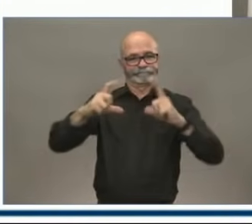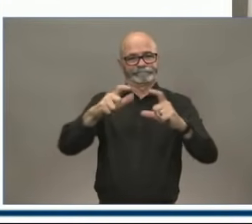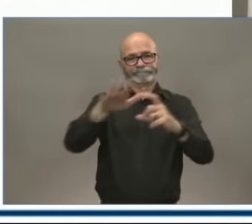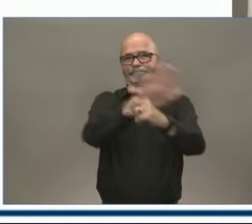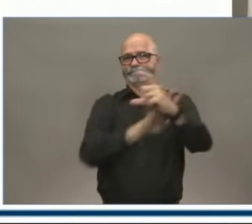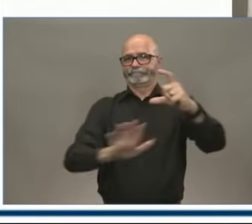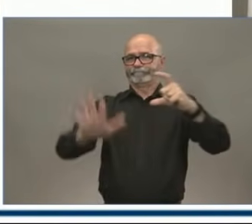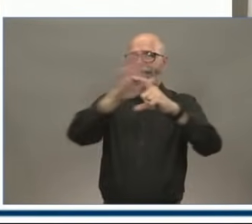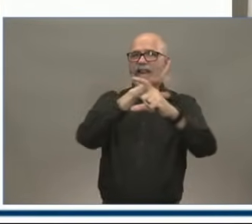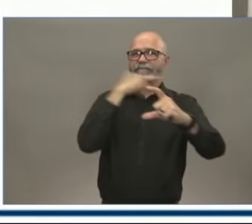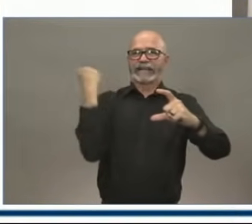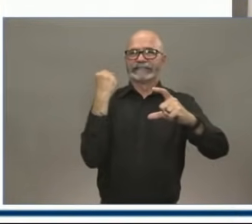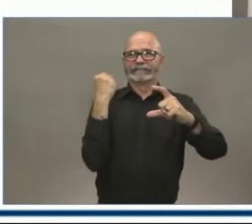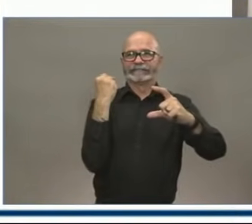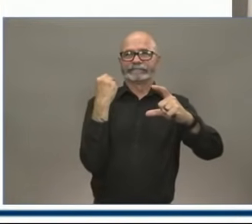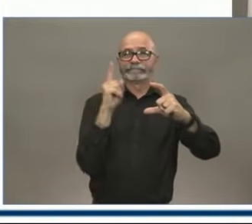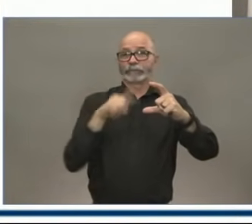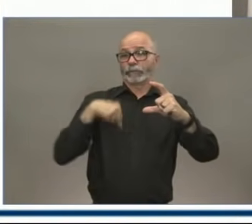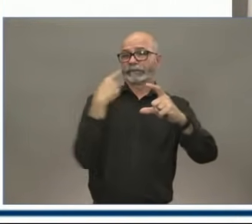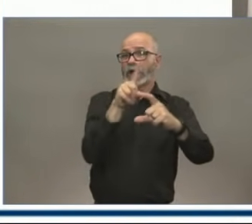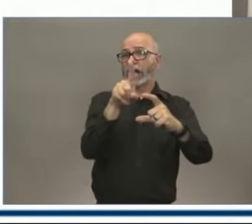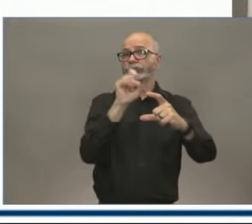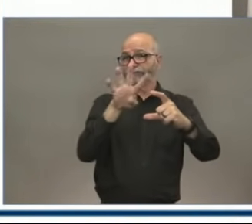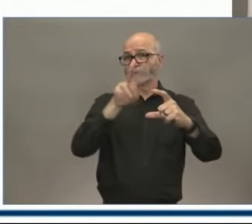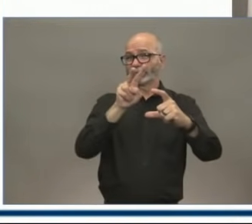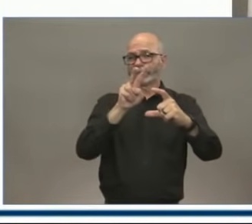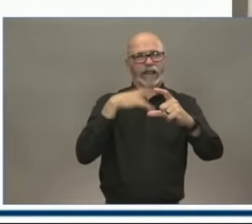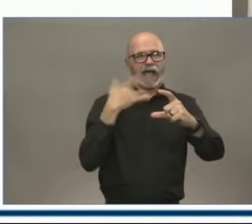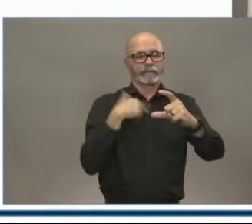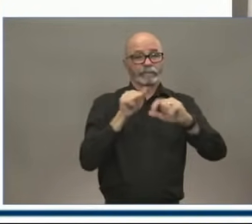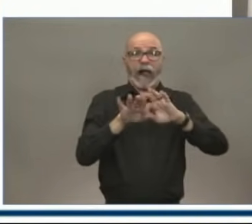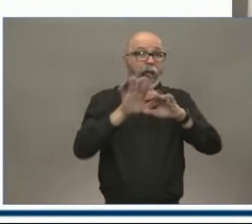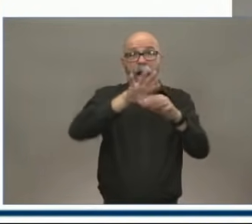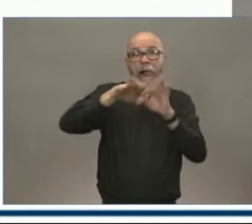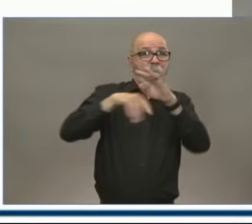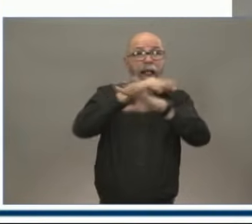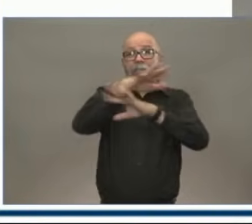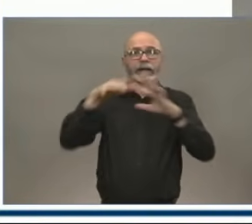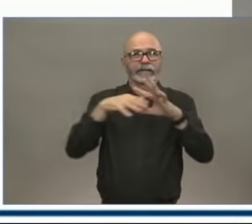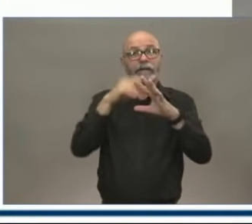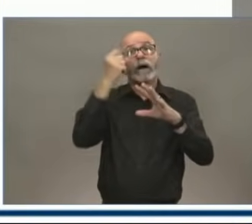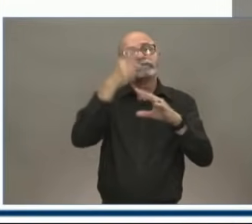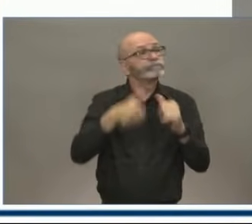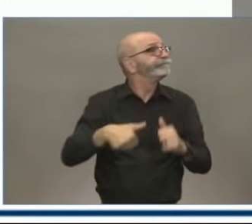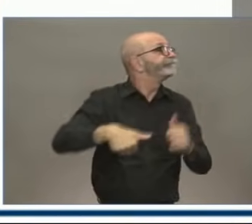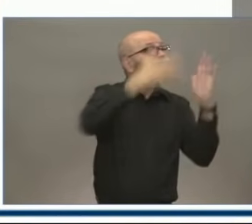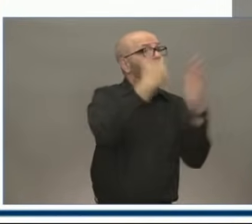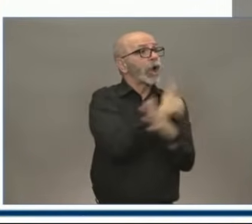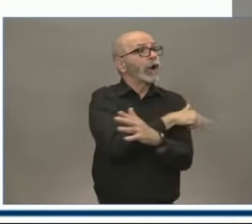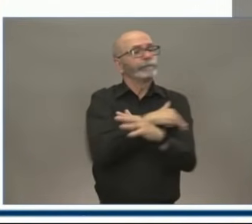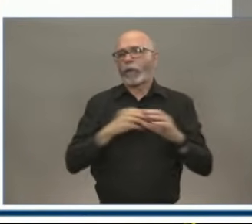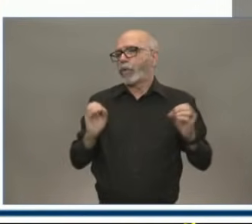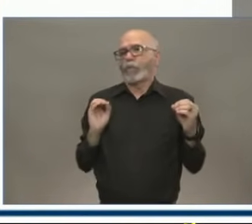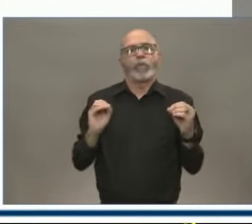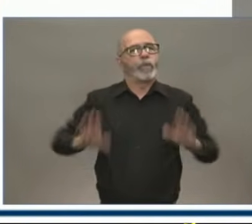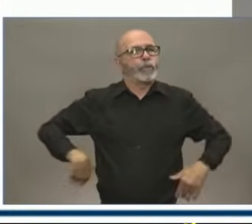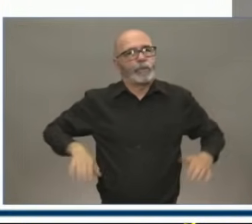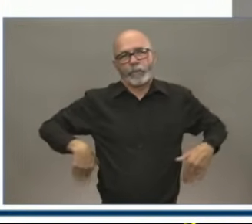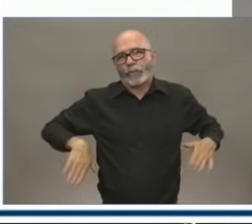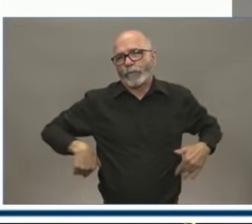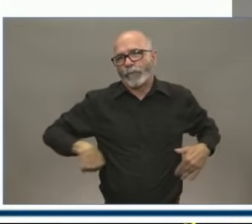now 142 active cases, and fortunately nobody is in hospital. Since the second wave began, which